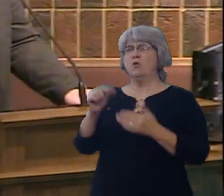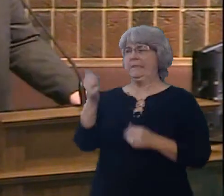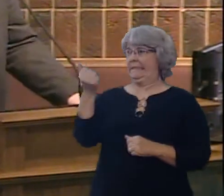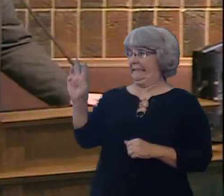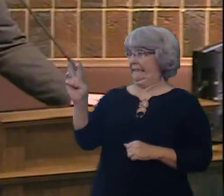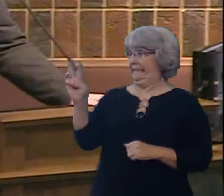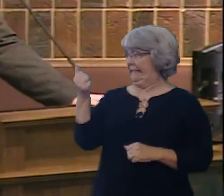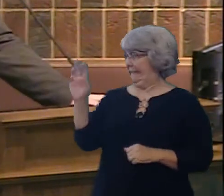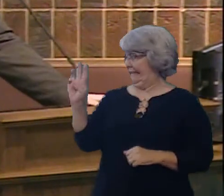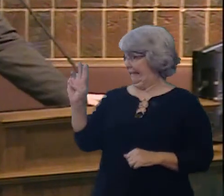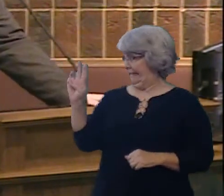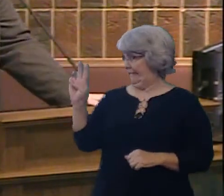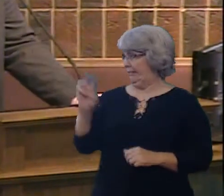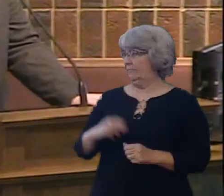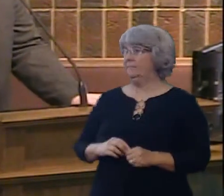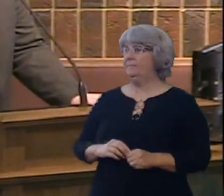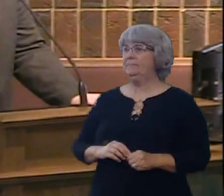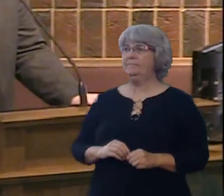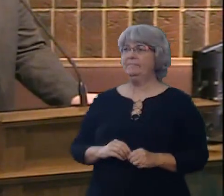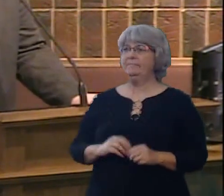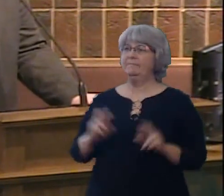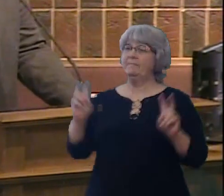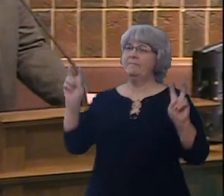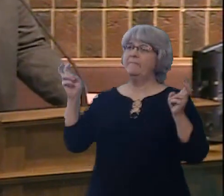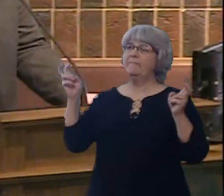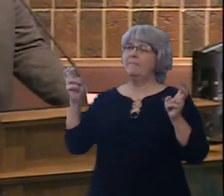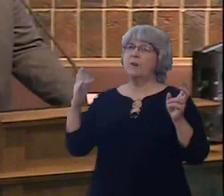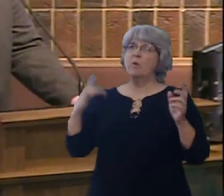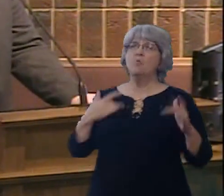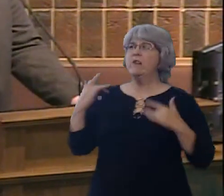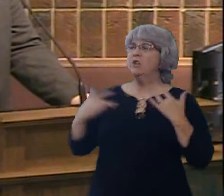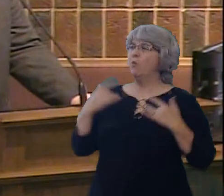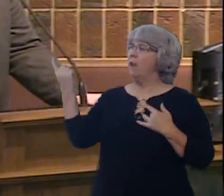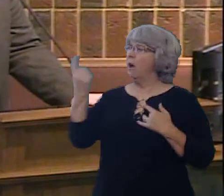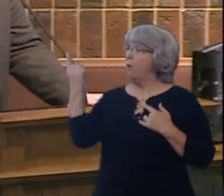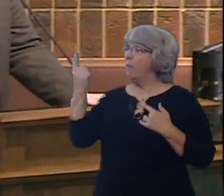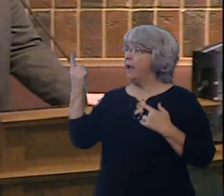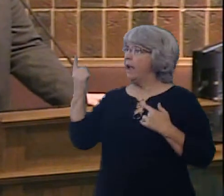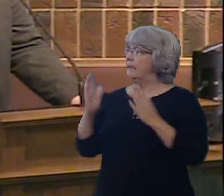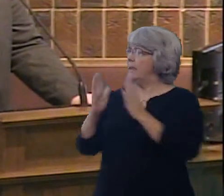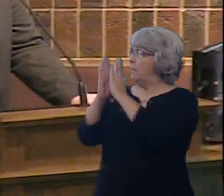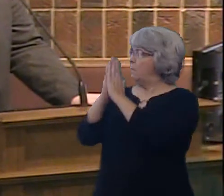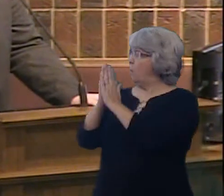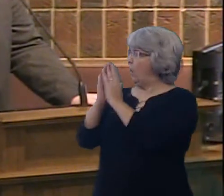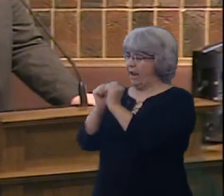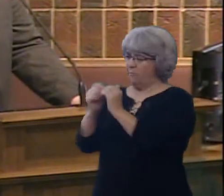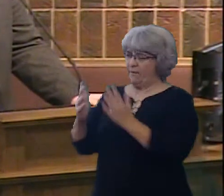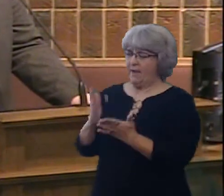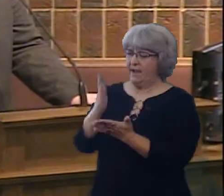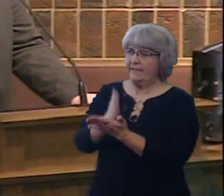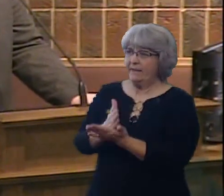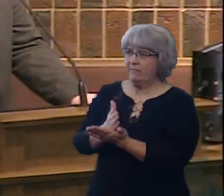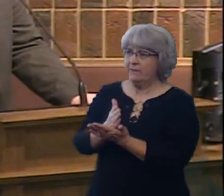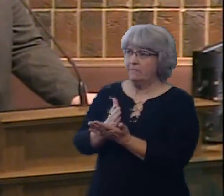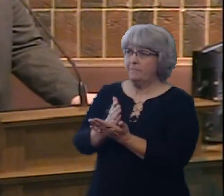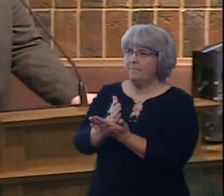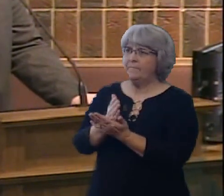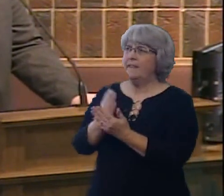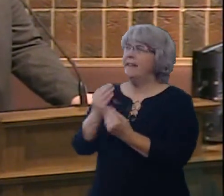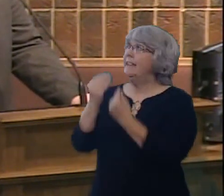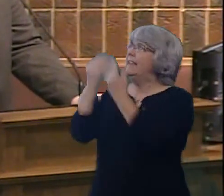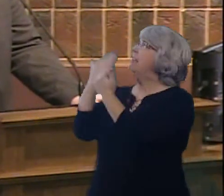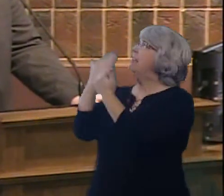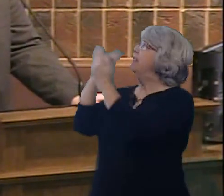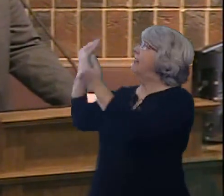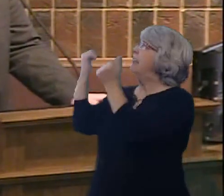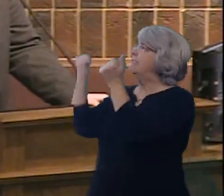16. Rejoice always, pray without ceasing. Give thanks in all circumstances, for this